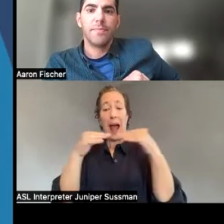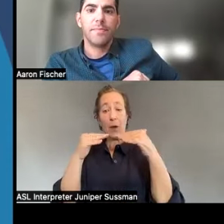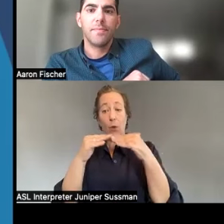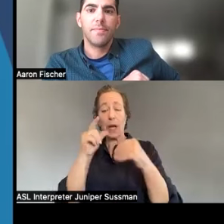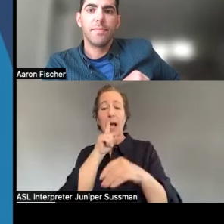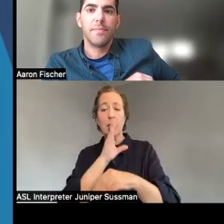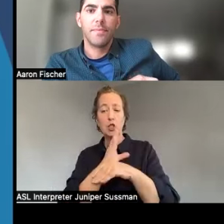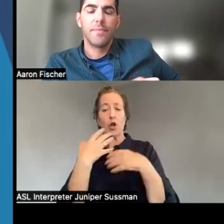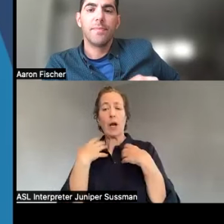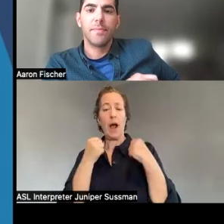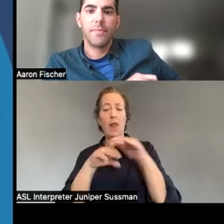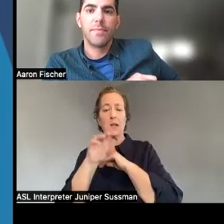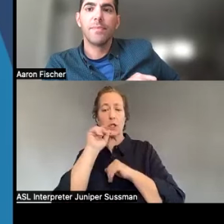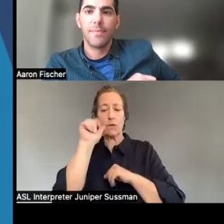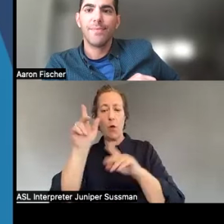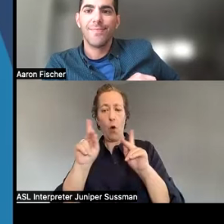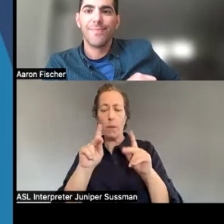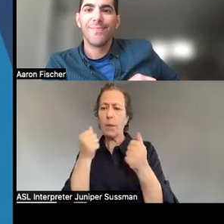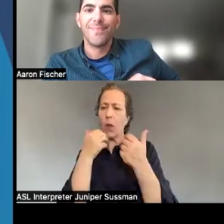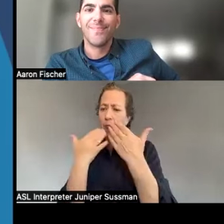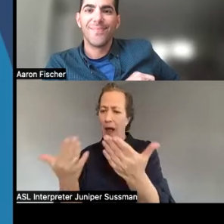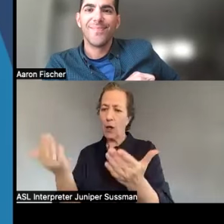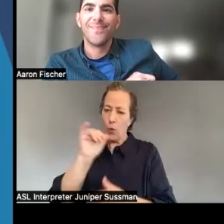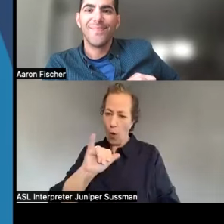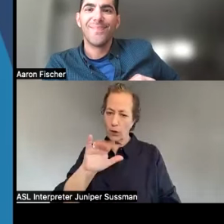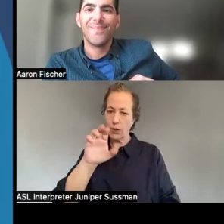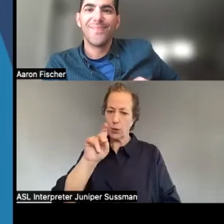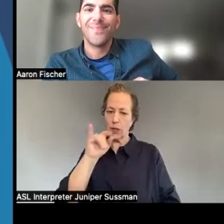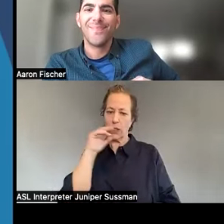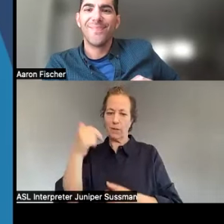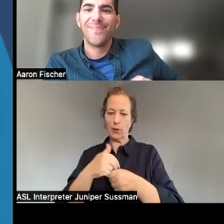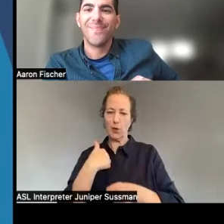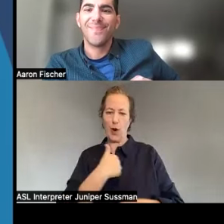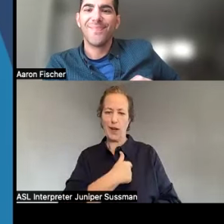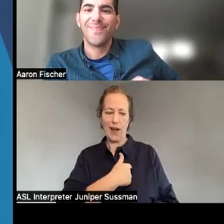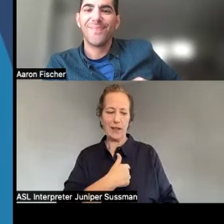for all. So thank you also, Cindy, for joining us.